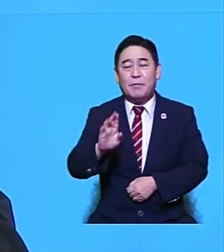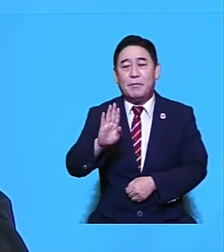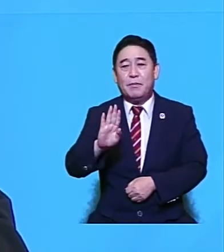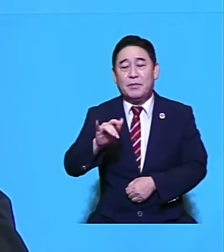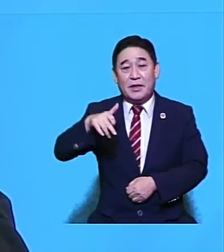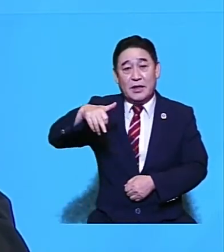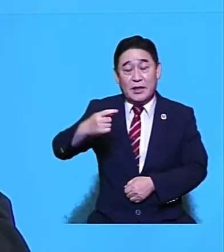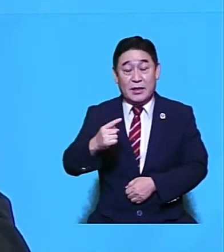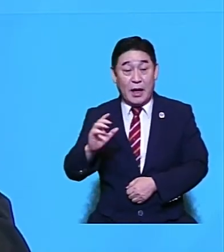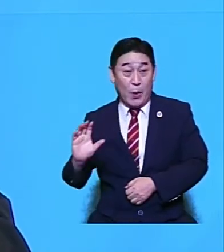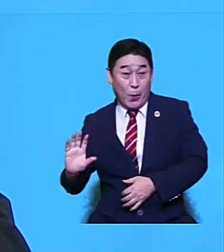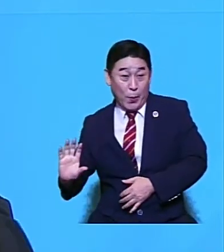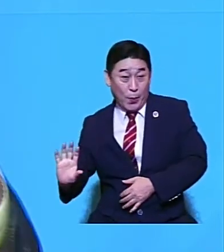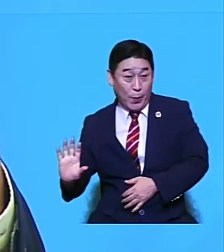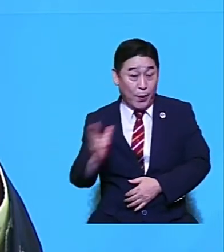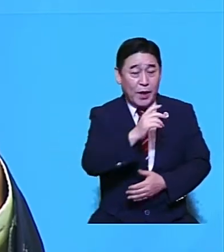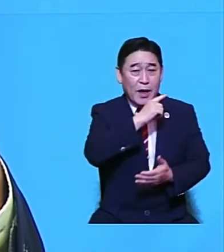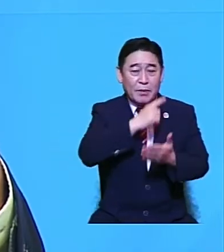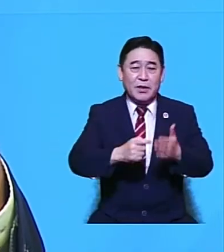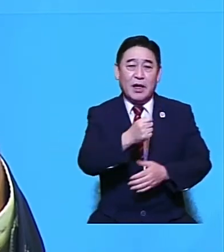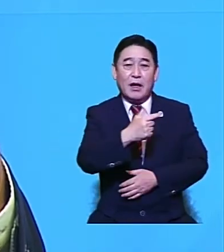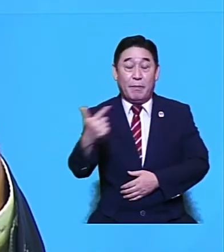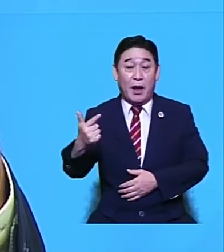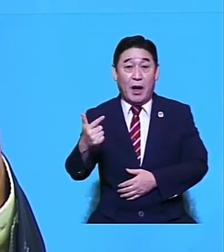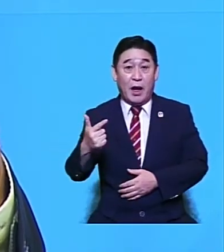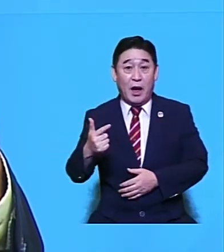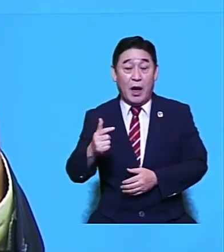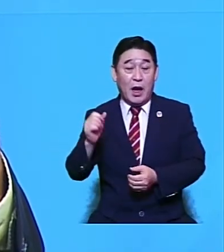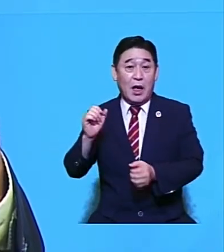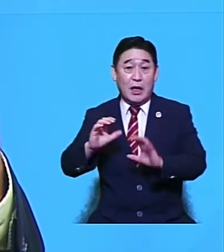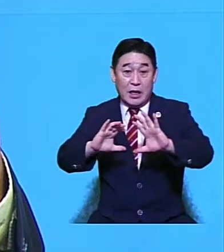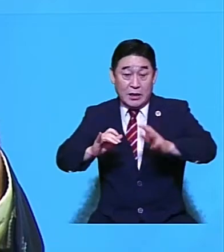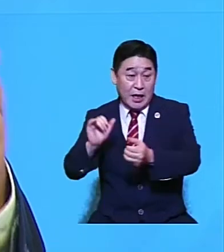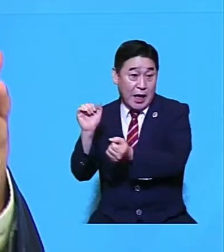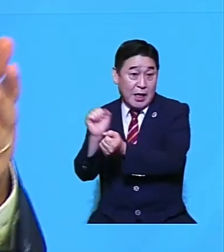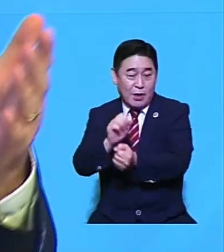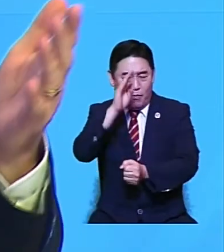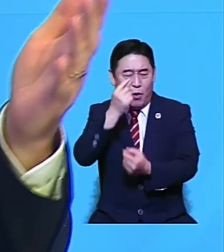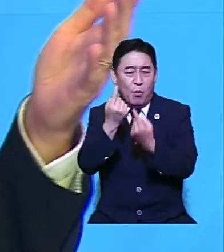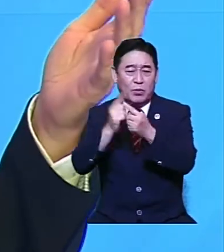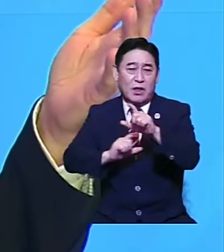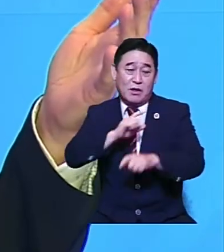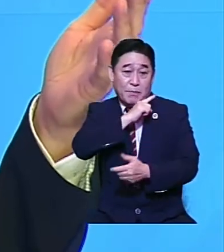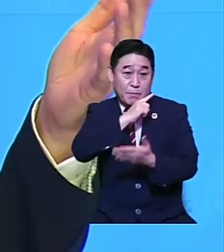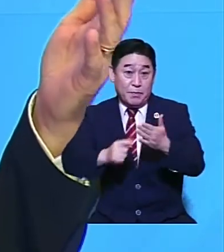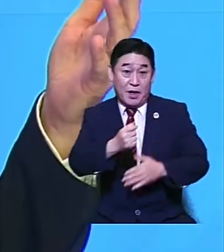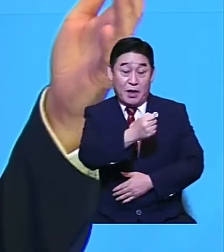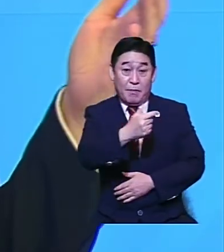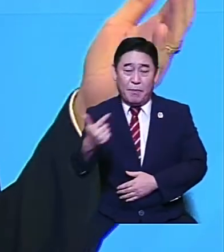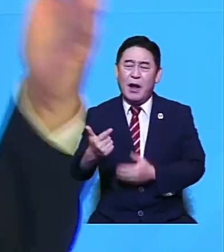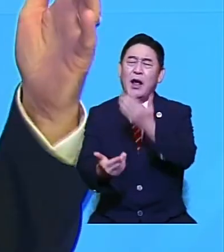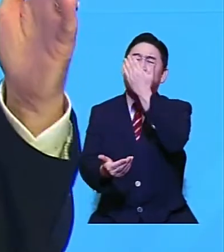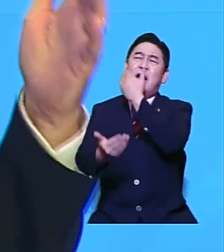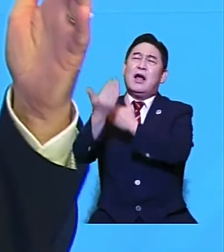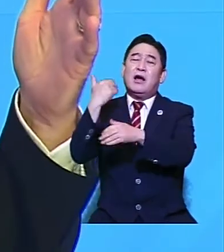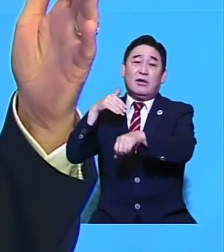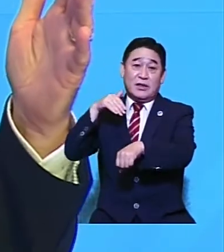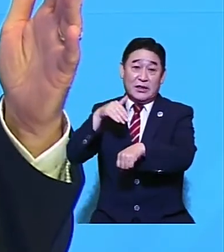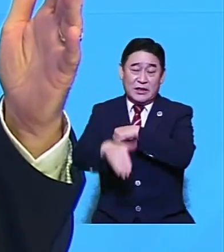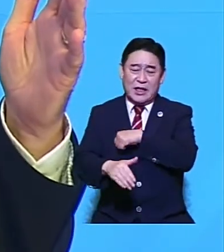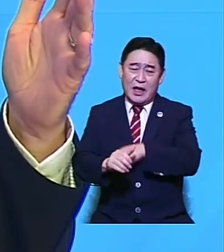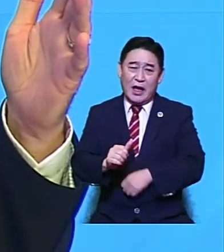COVID pandemic. Right. So that's what I'm talking about. In a way, old-fashioned poverty reduction combined